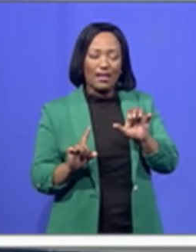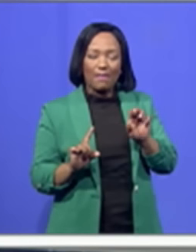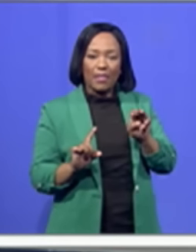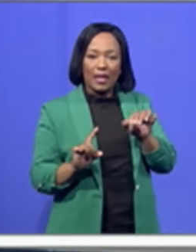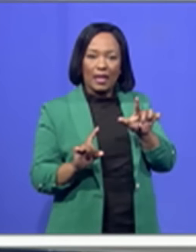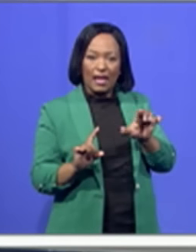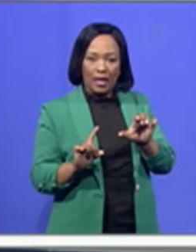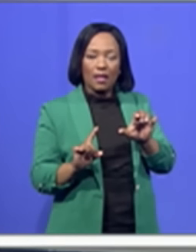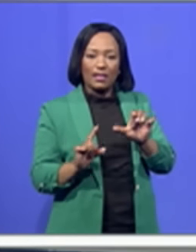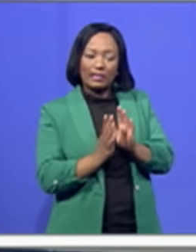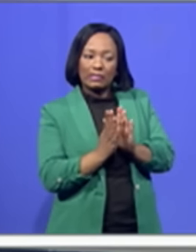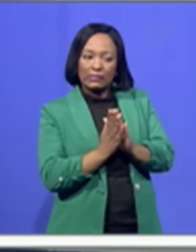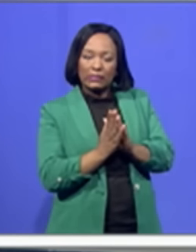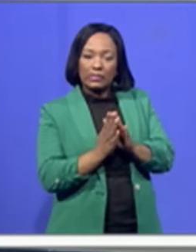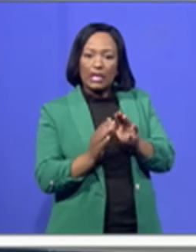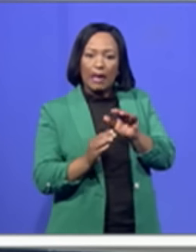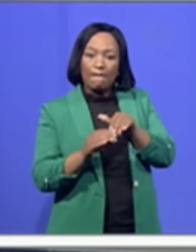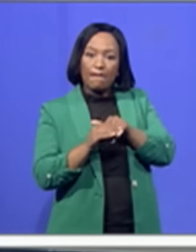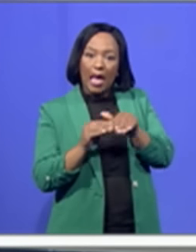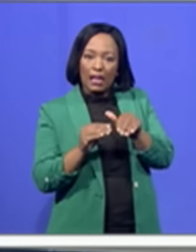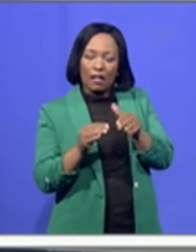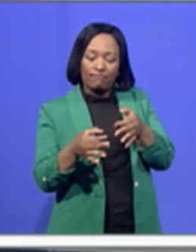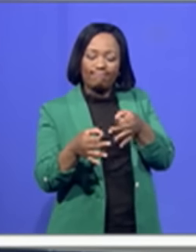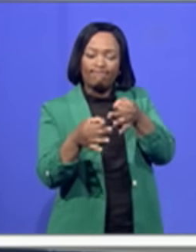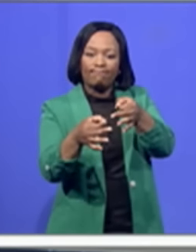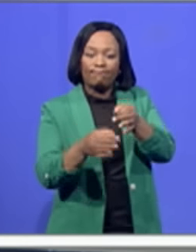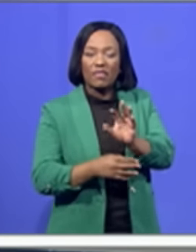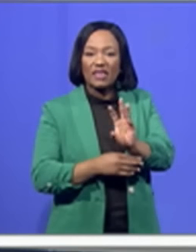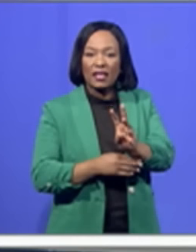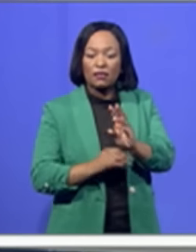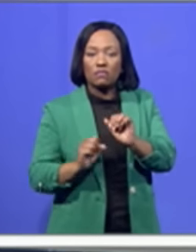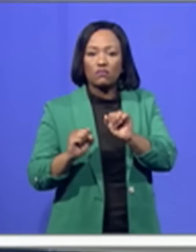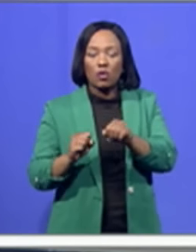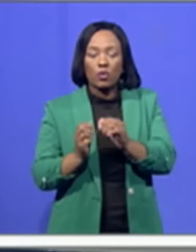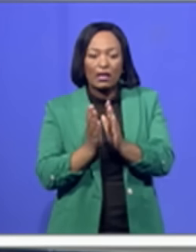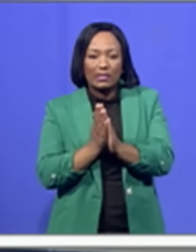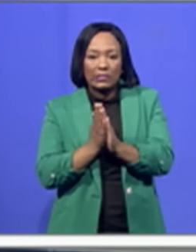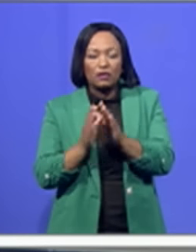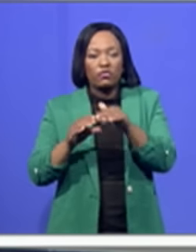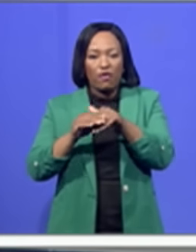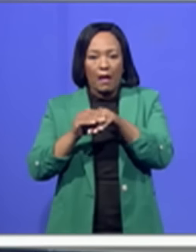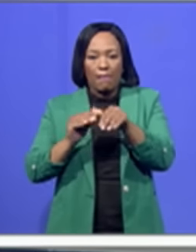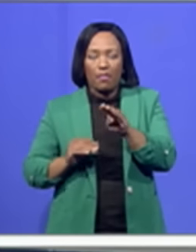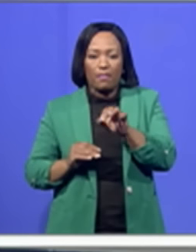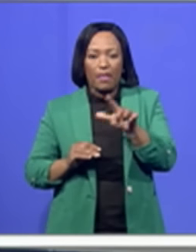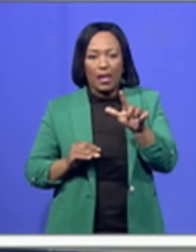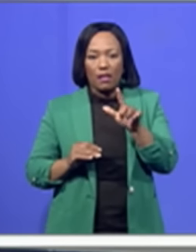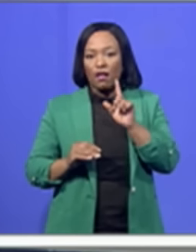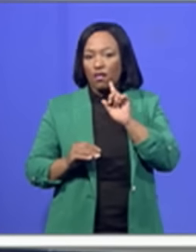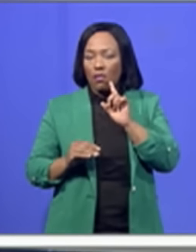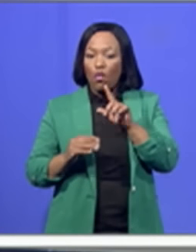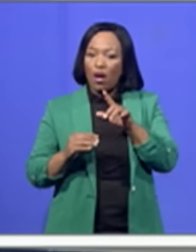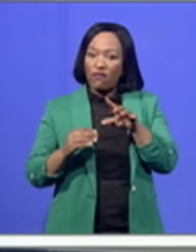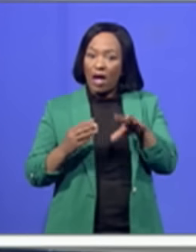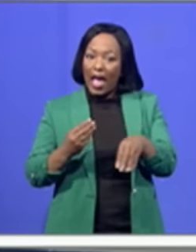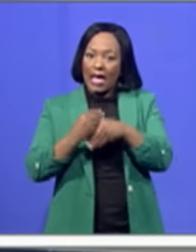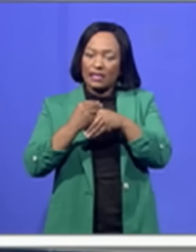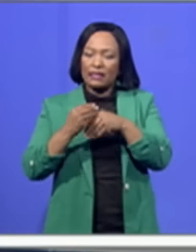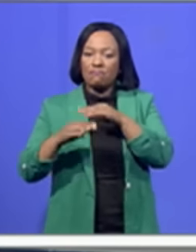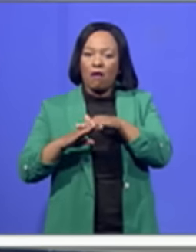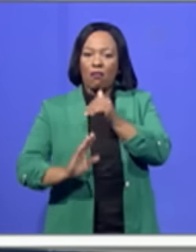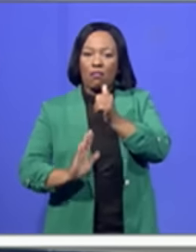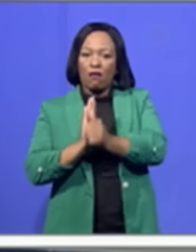kgopelo ya go šitišwa ga peile go fihla ka Labone. Se ke go mo dumelela go dira kgopelo ya beile go lebeletše ditatofatšo tša tlaleletšo. Mogotlwe